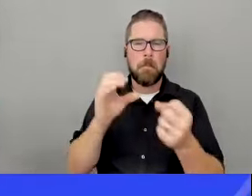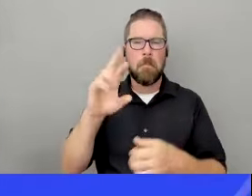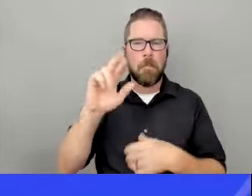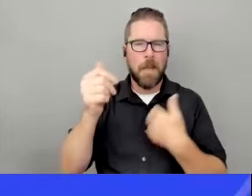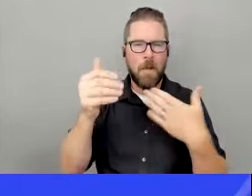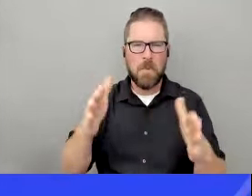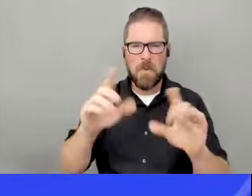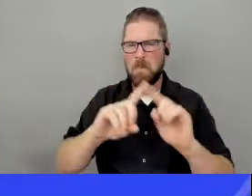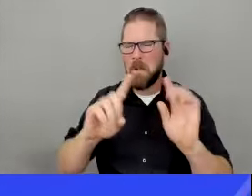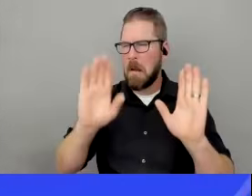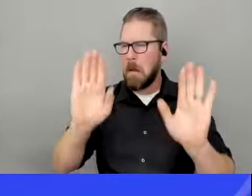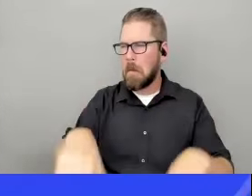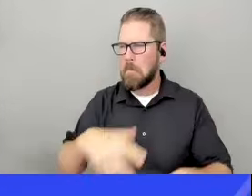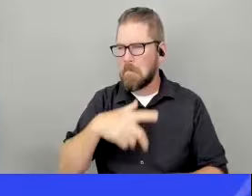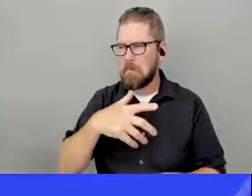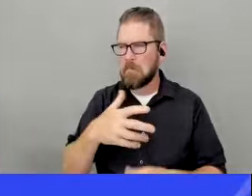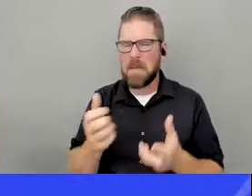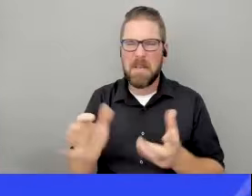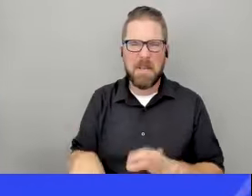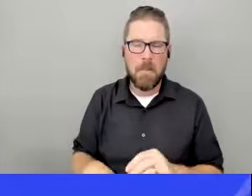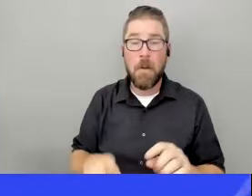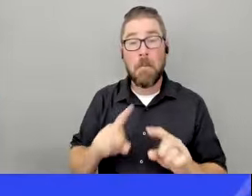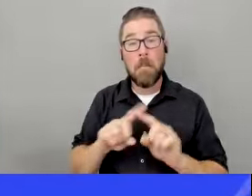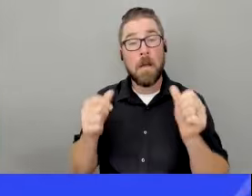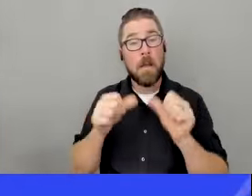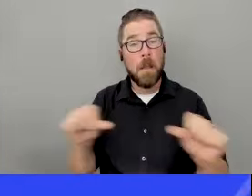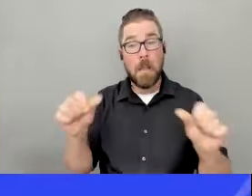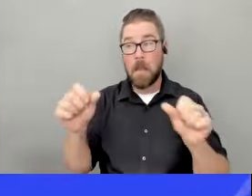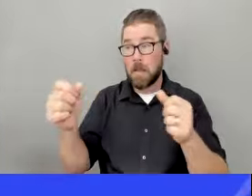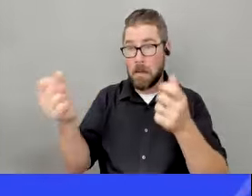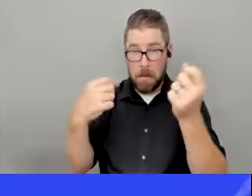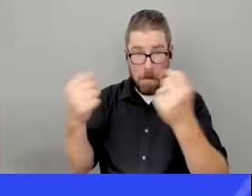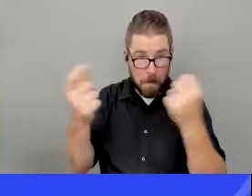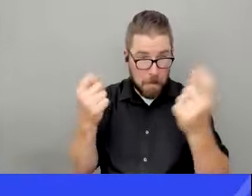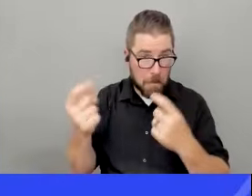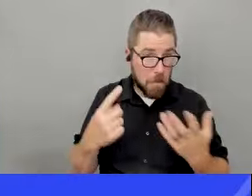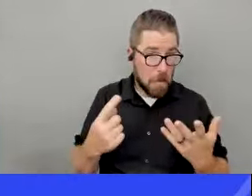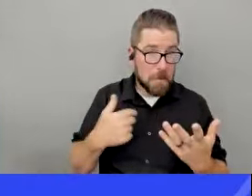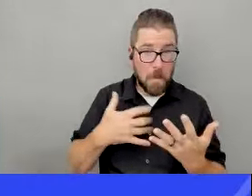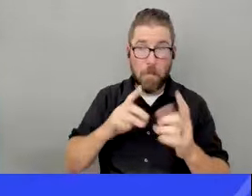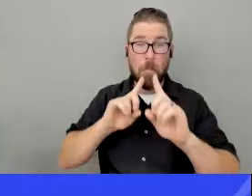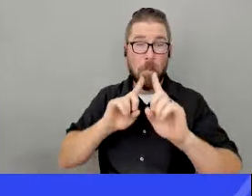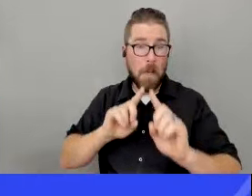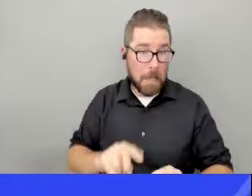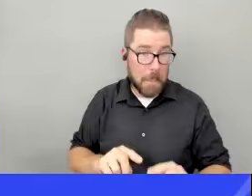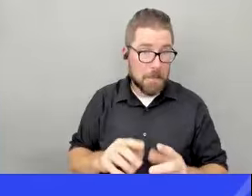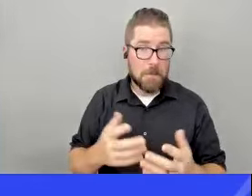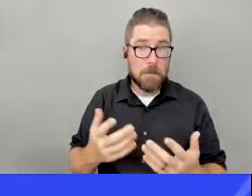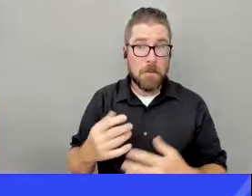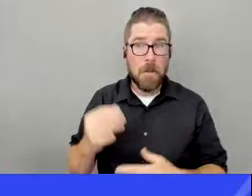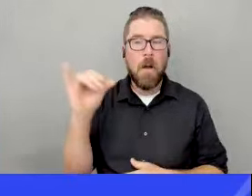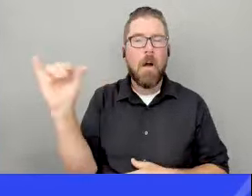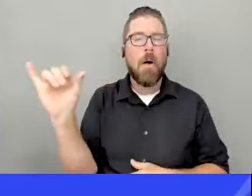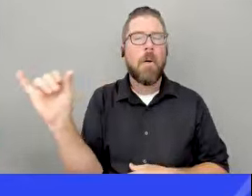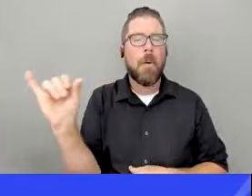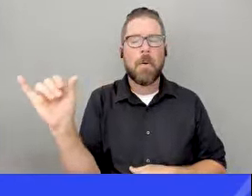do want any questions. We want to try to answer any questions. And we also want to kind of like pose your,